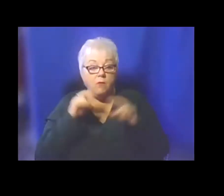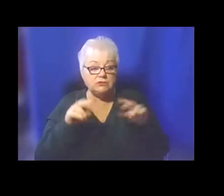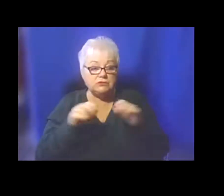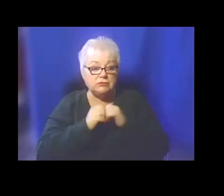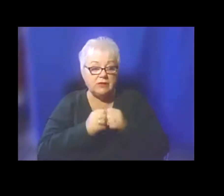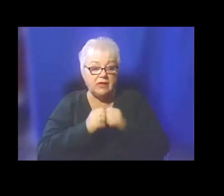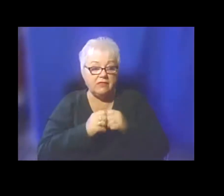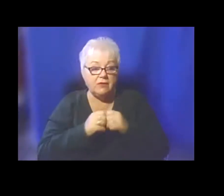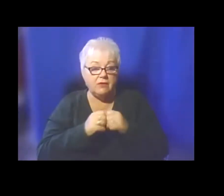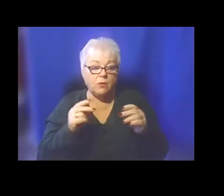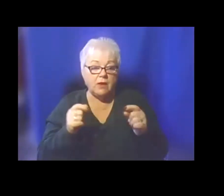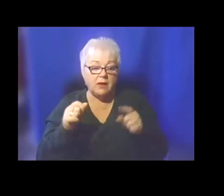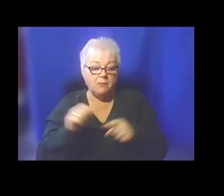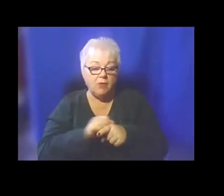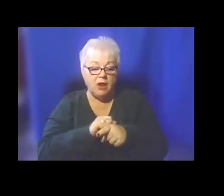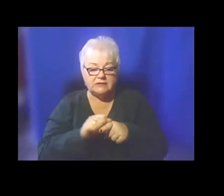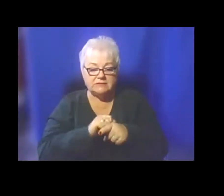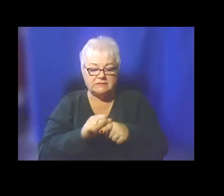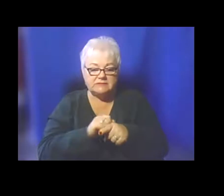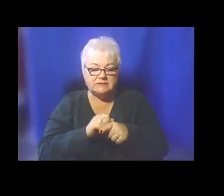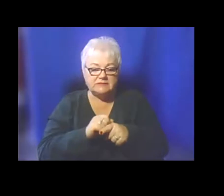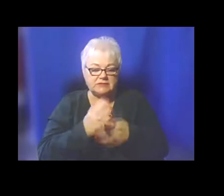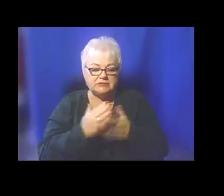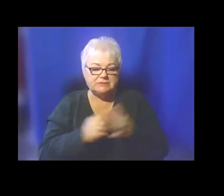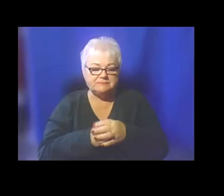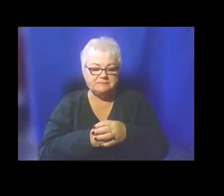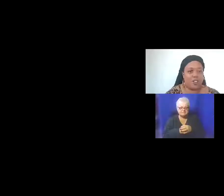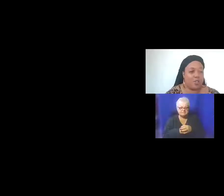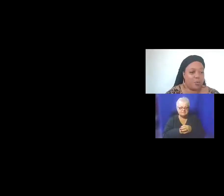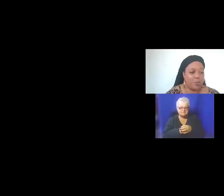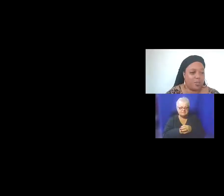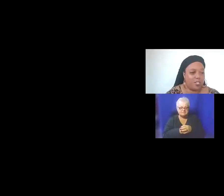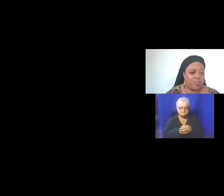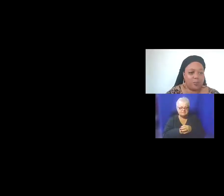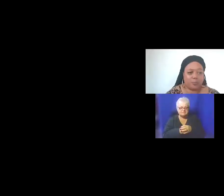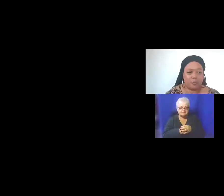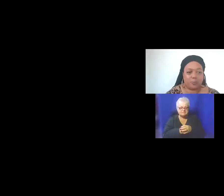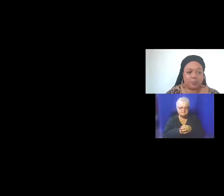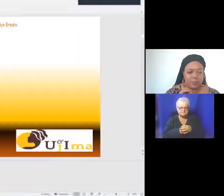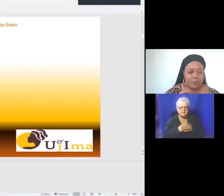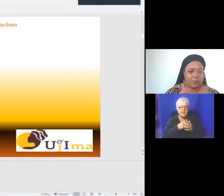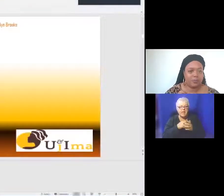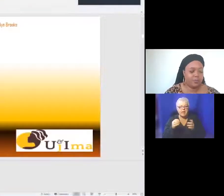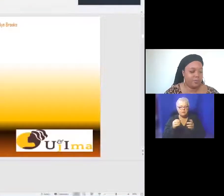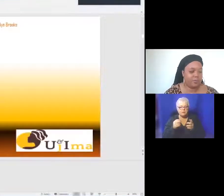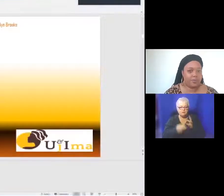quick practice session and review. So.